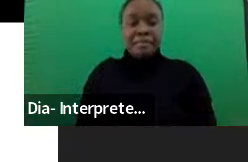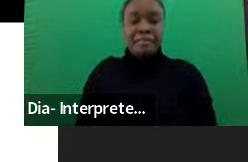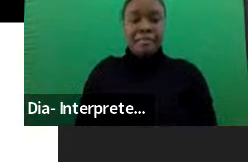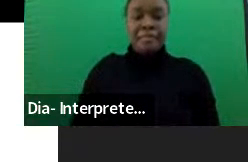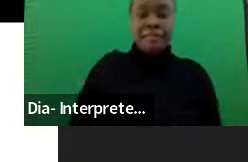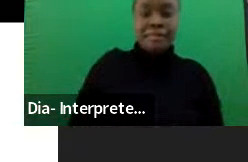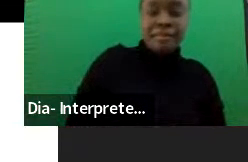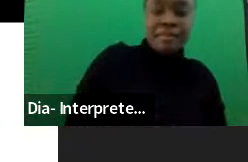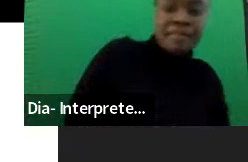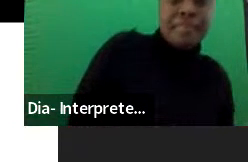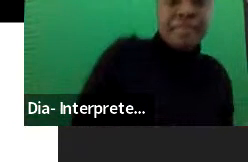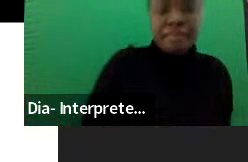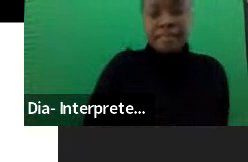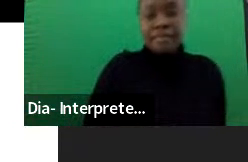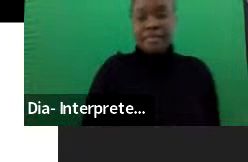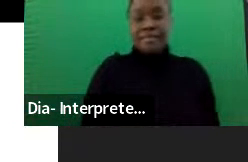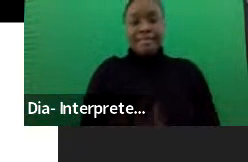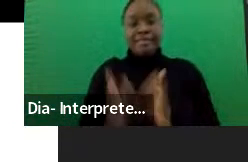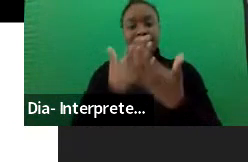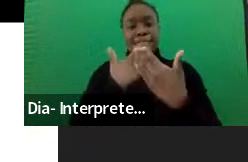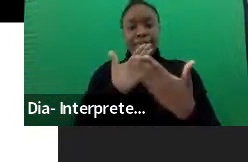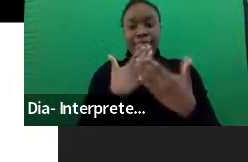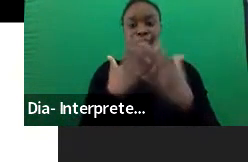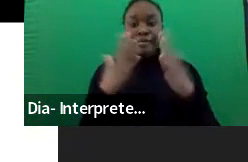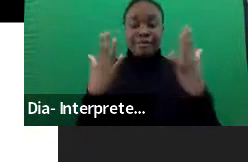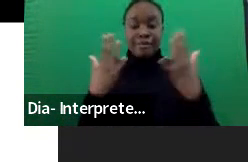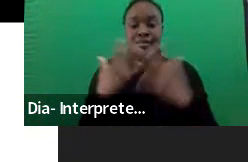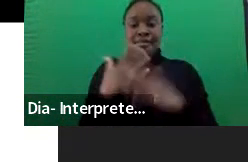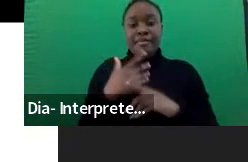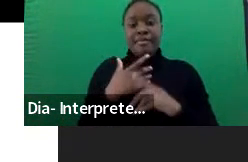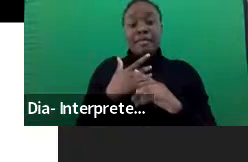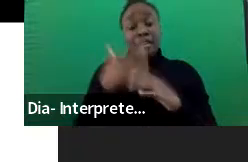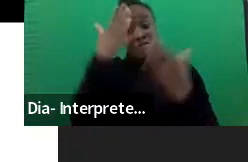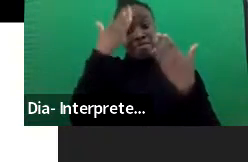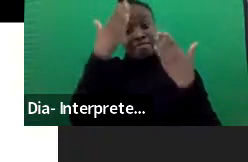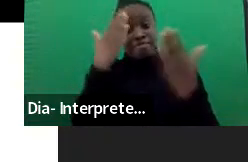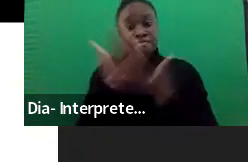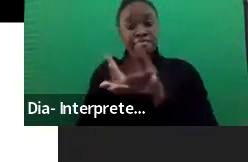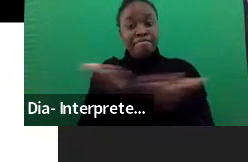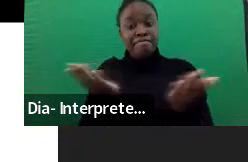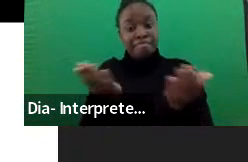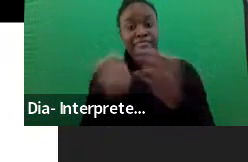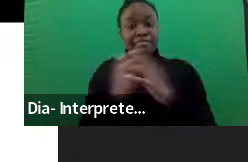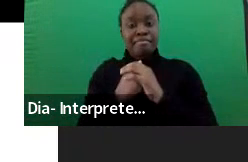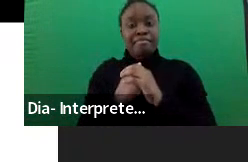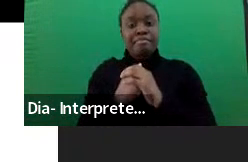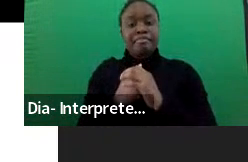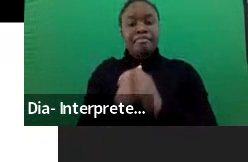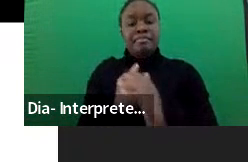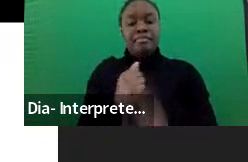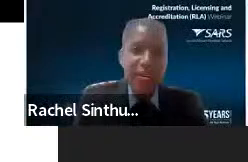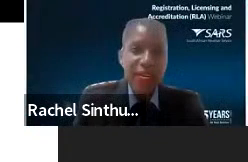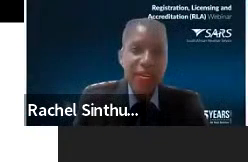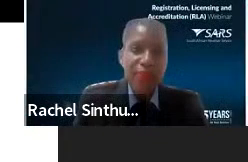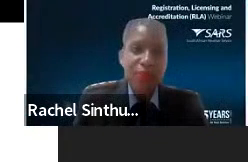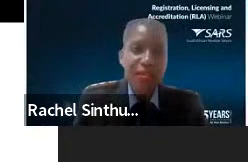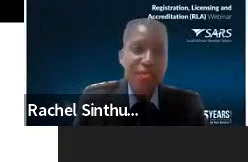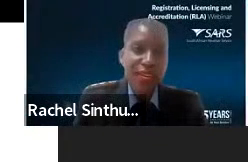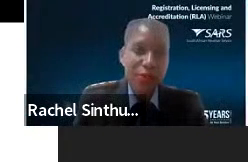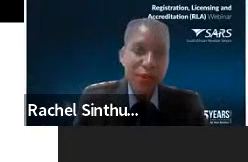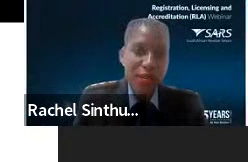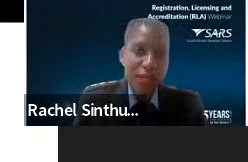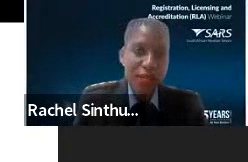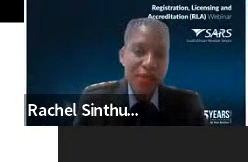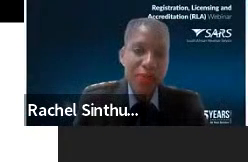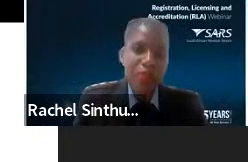Thank you, Mr. Bokani, and greetings to our valued clients, the SARS leadership, and